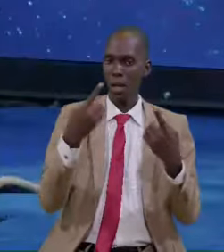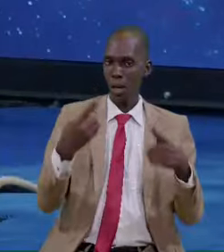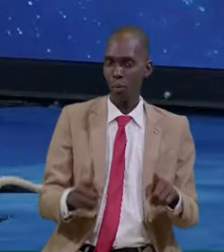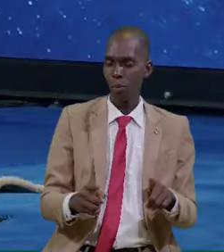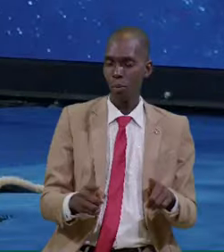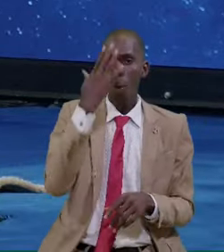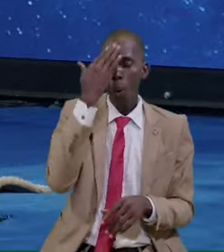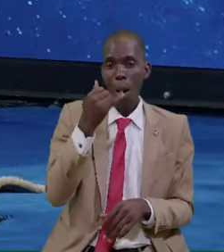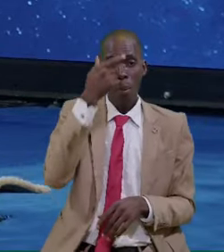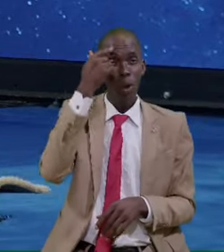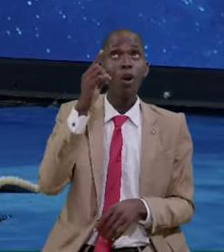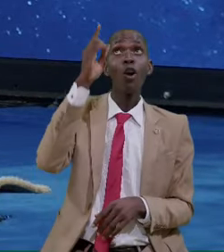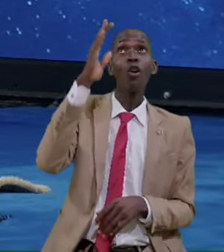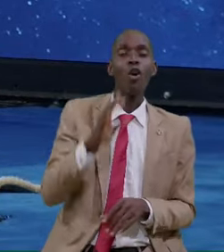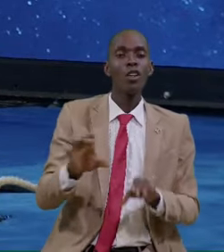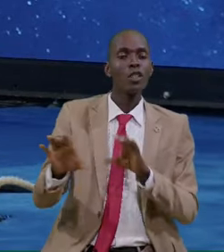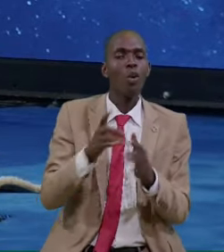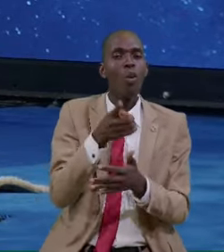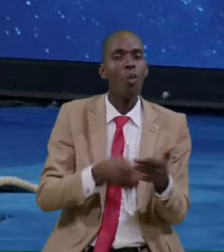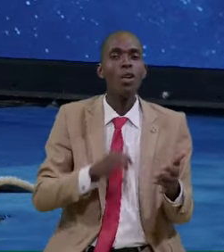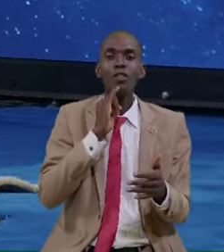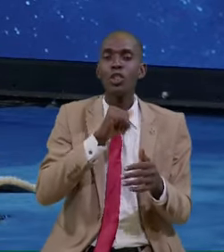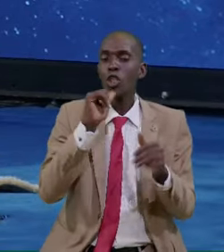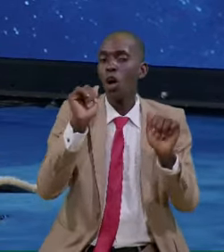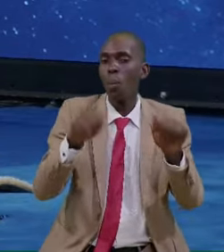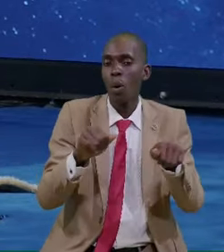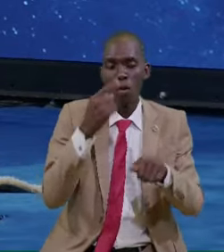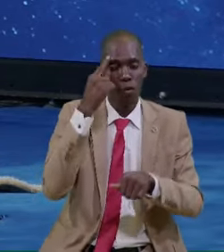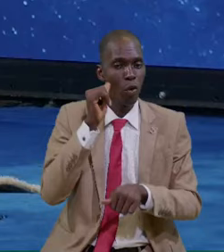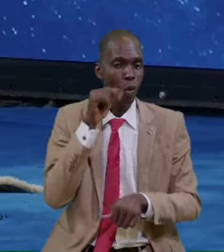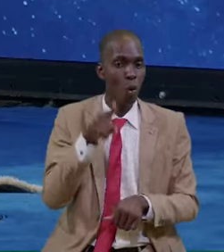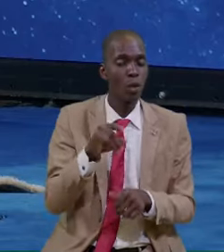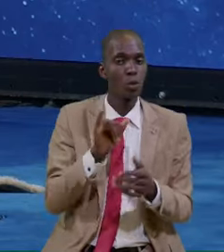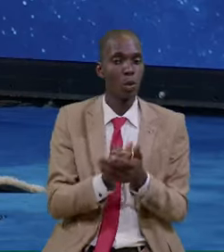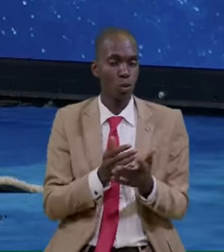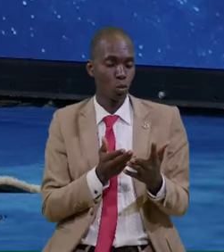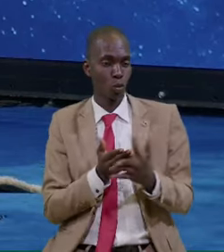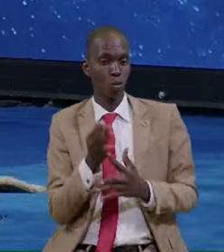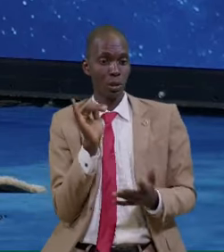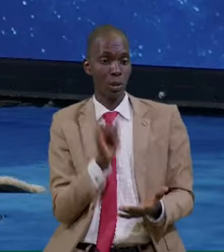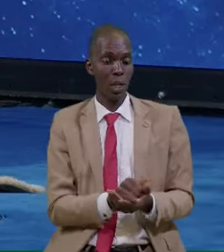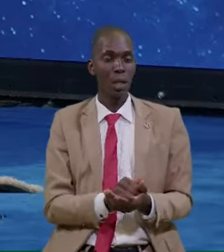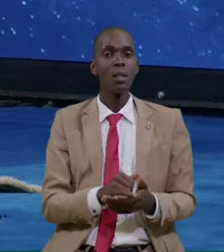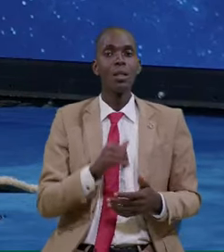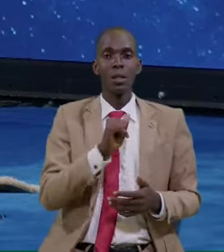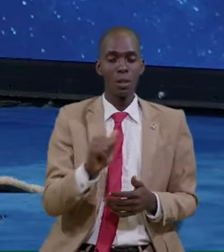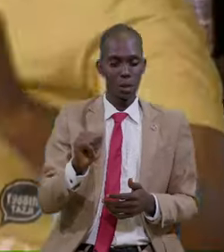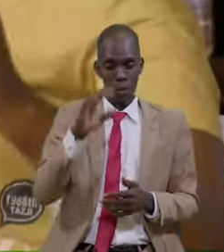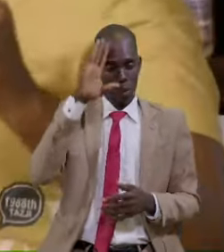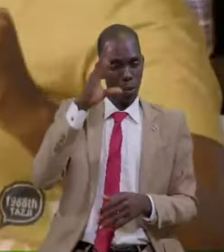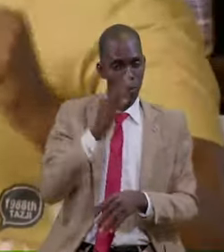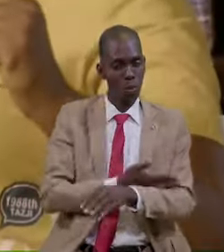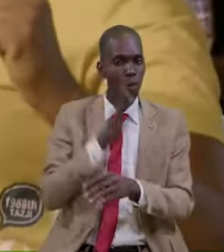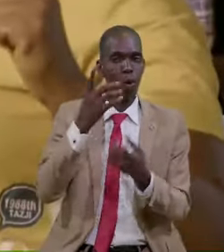did the impossible for her, so that through what will come out of her, he will do something impossible for